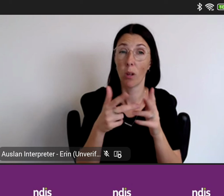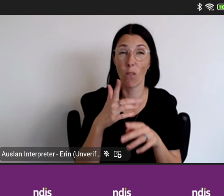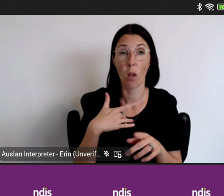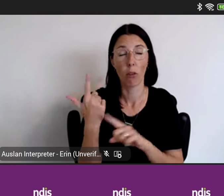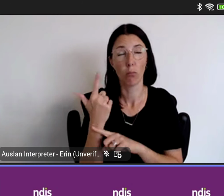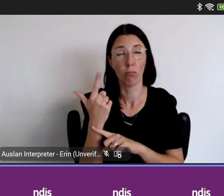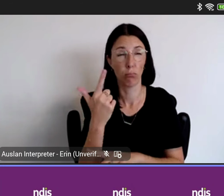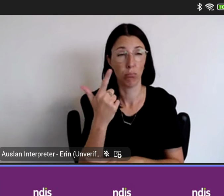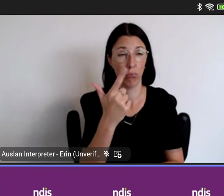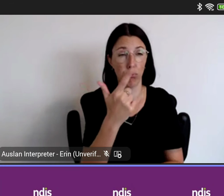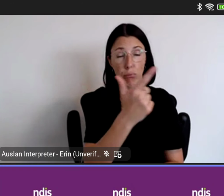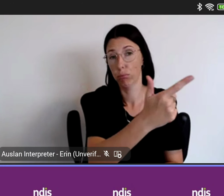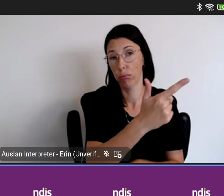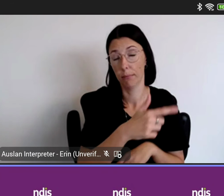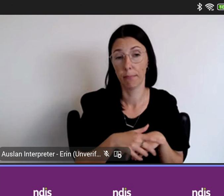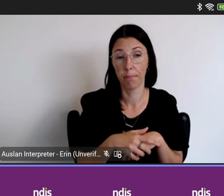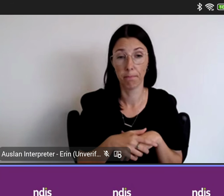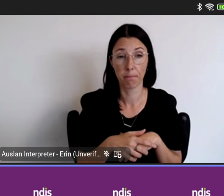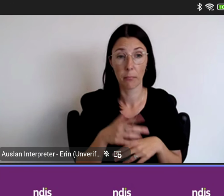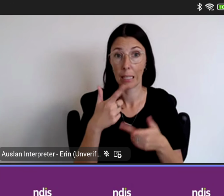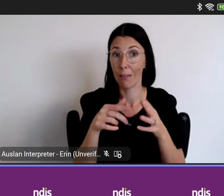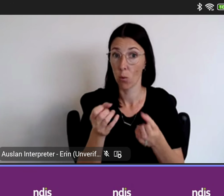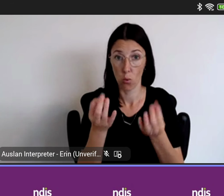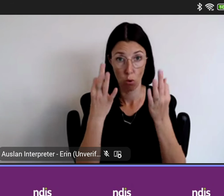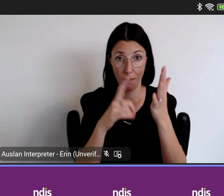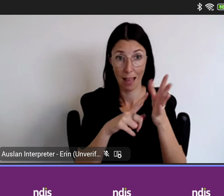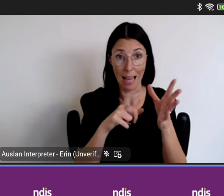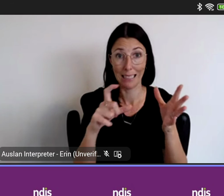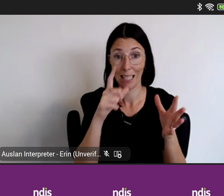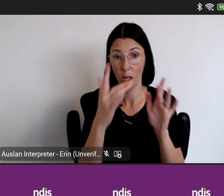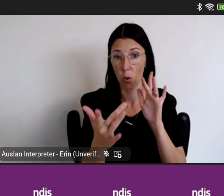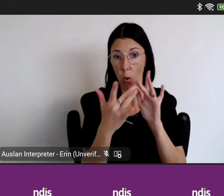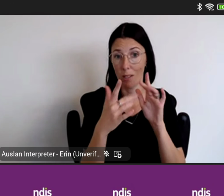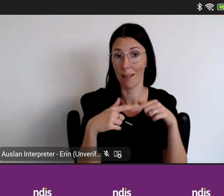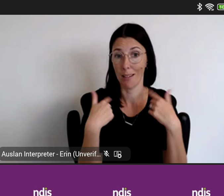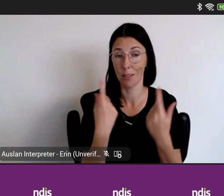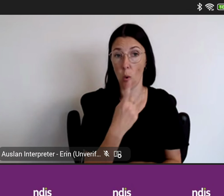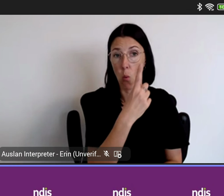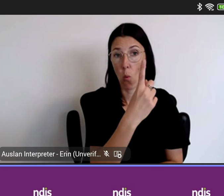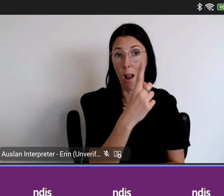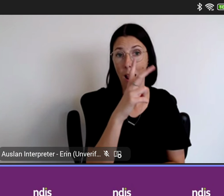areas, you can contact us on 1800